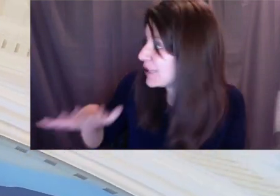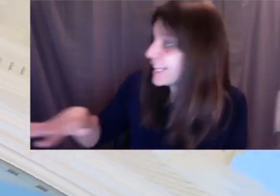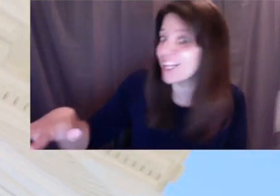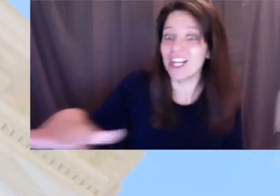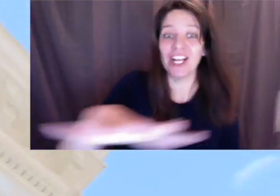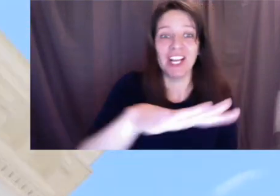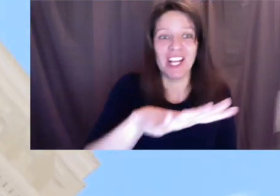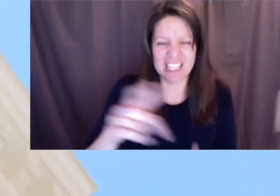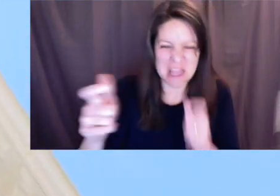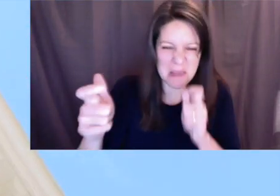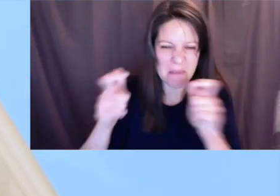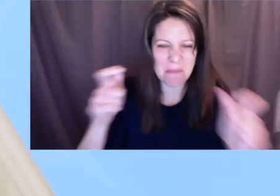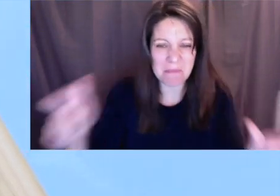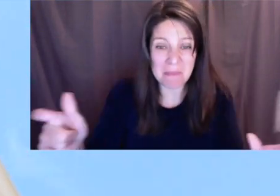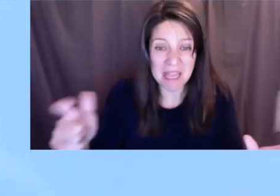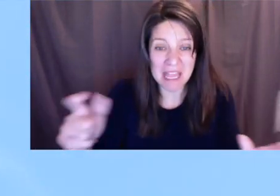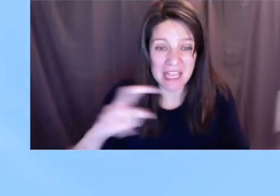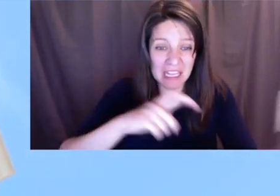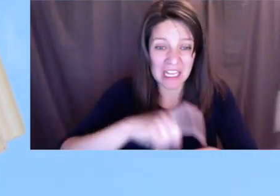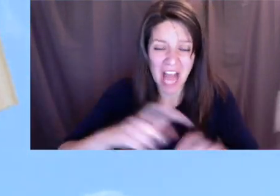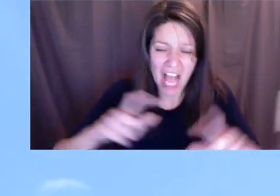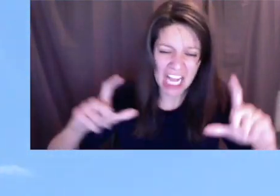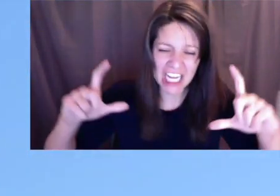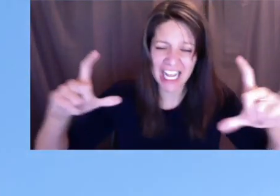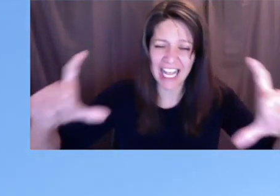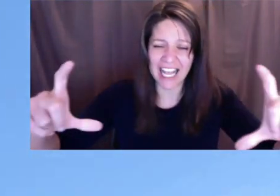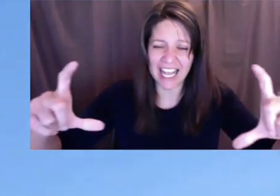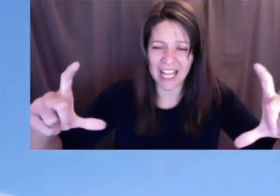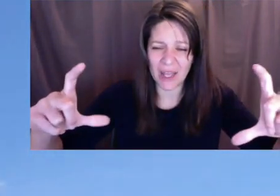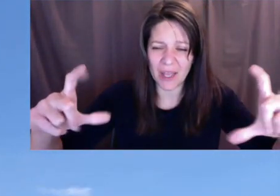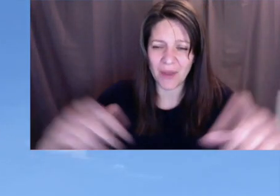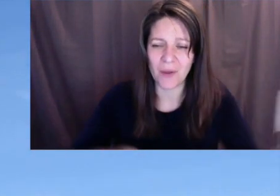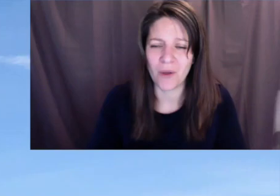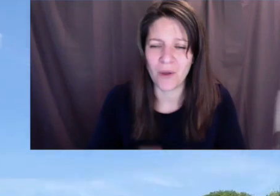like out here, and there's the big lock.